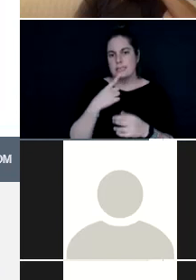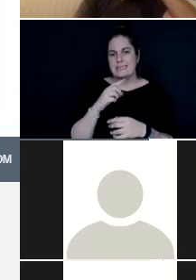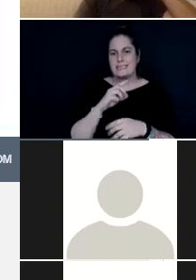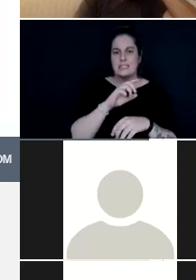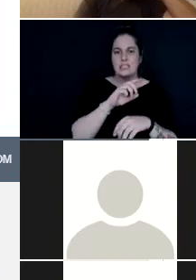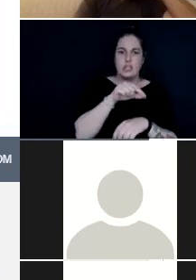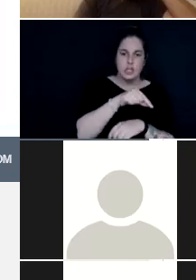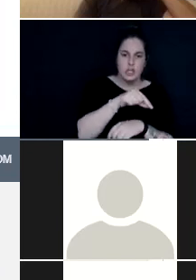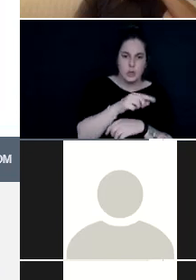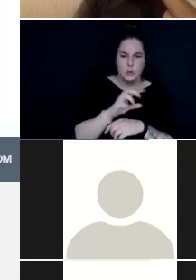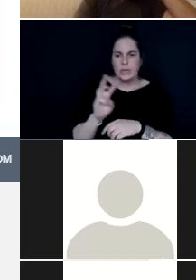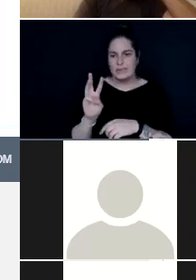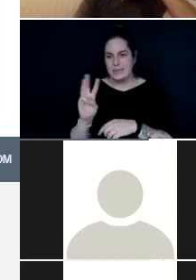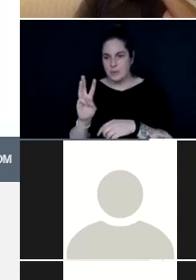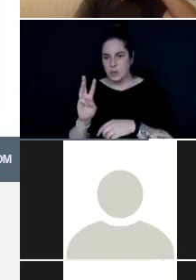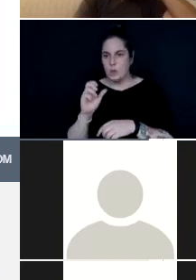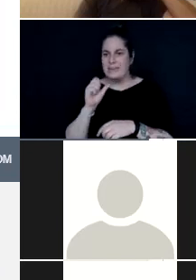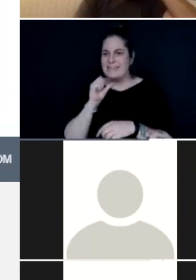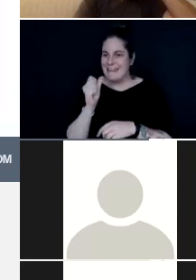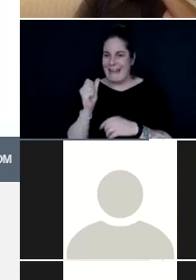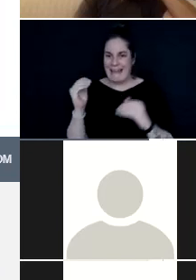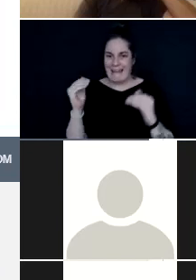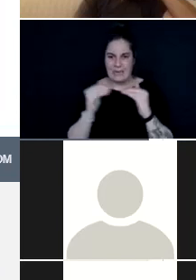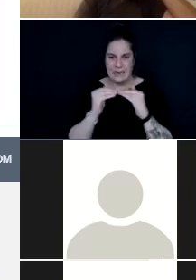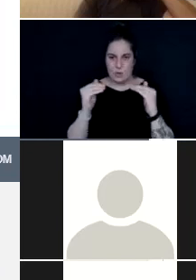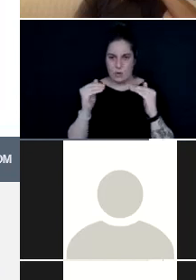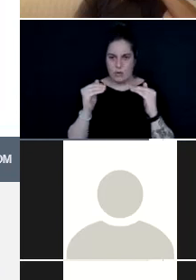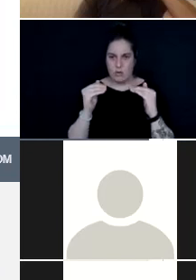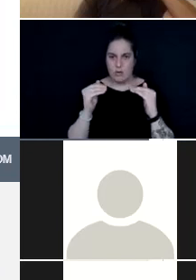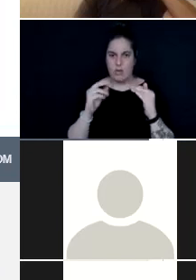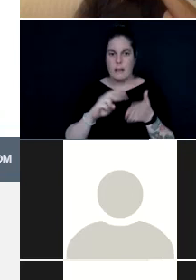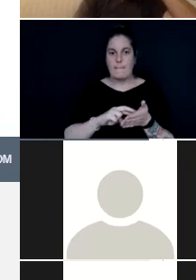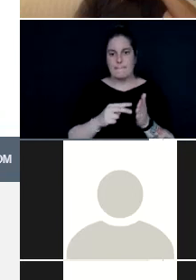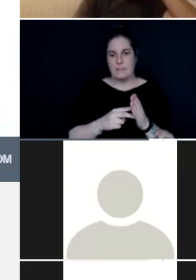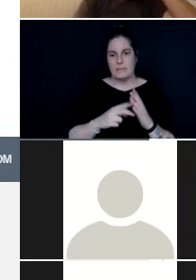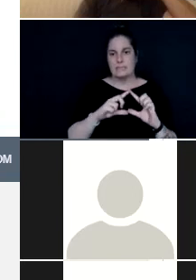will not be equal. So delta U will not be zero.